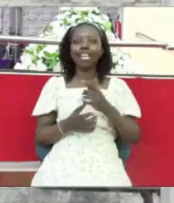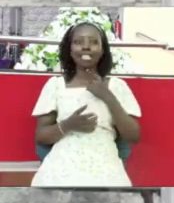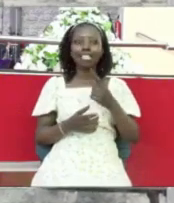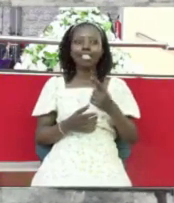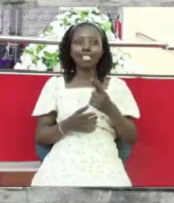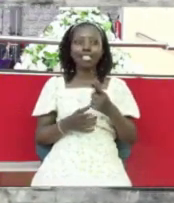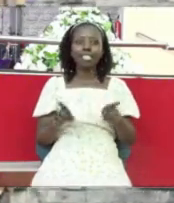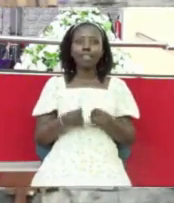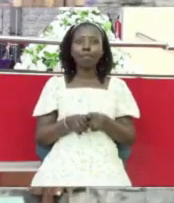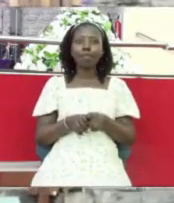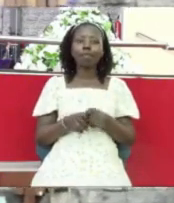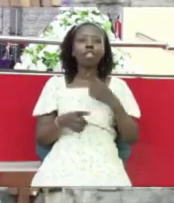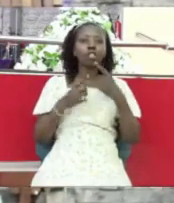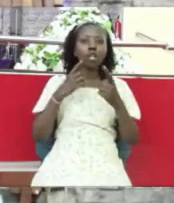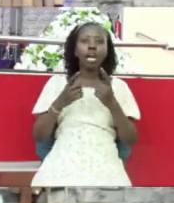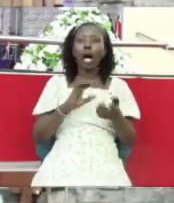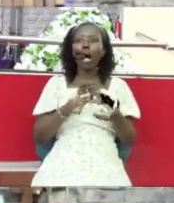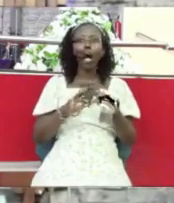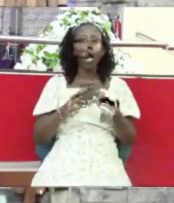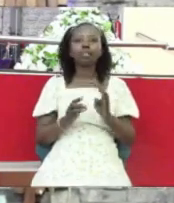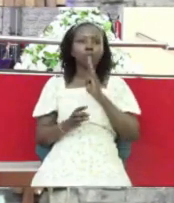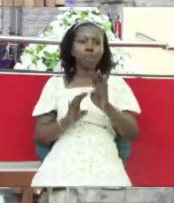Justified. It talks about being sanctified.